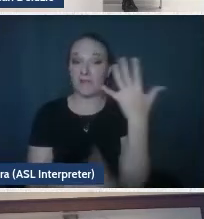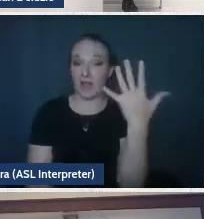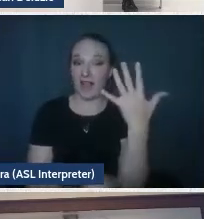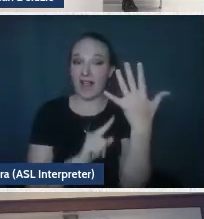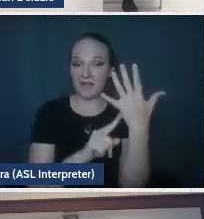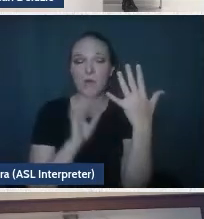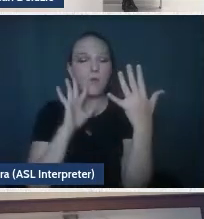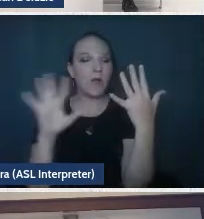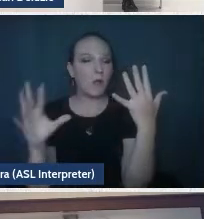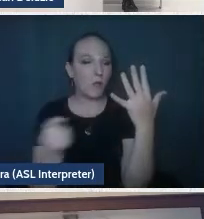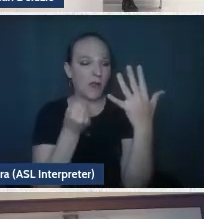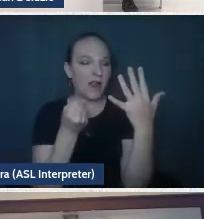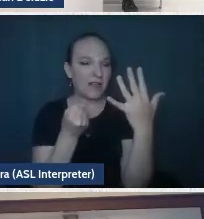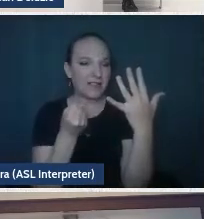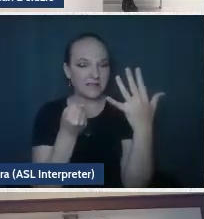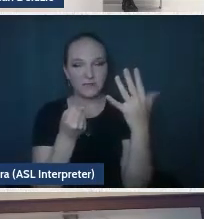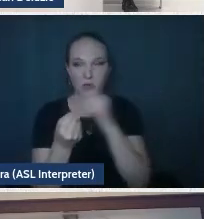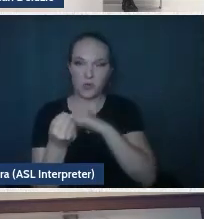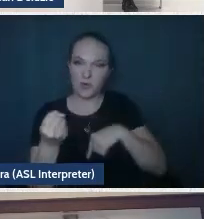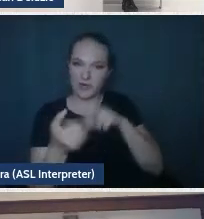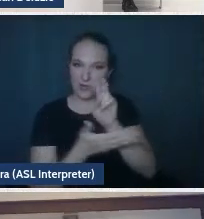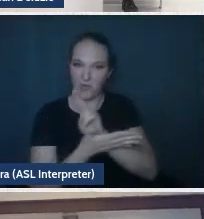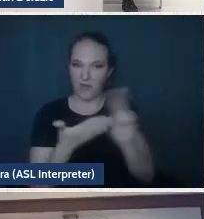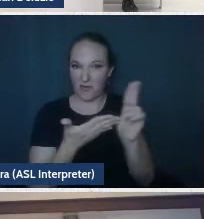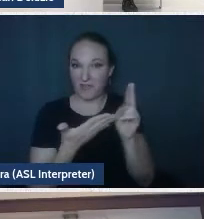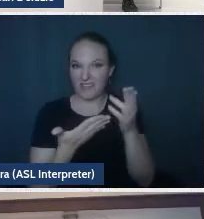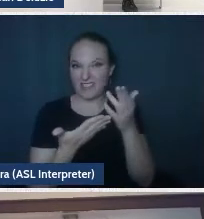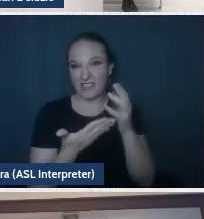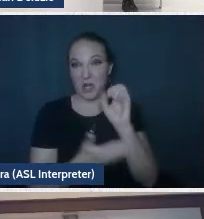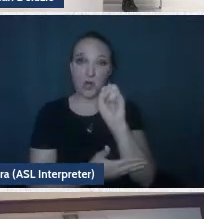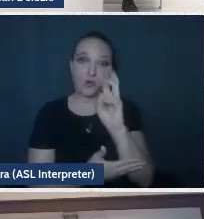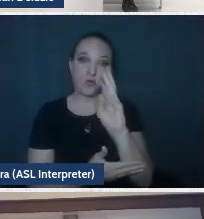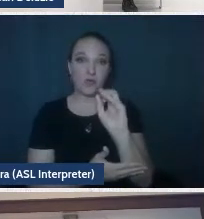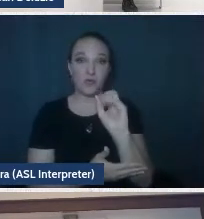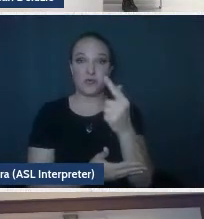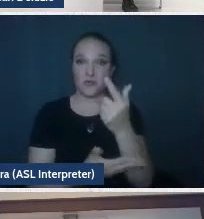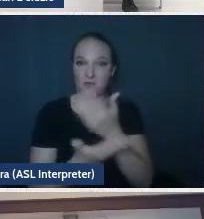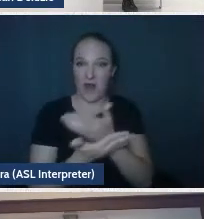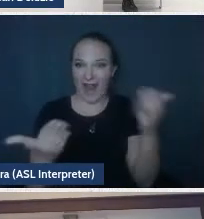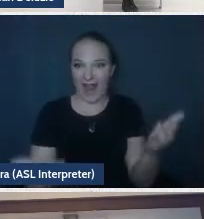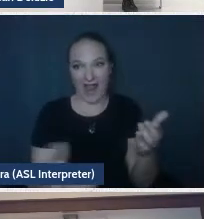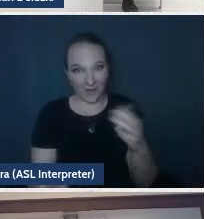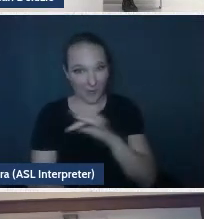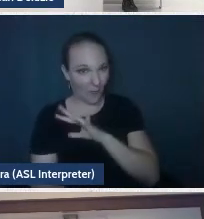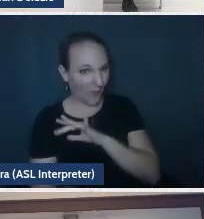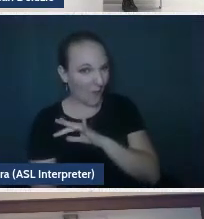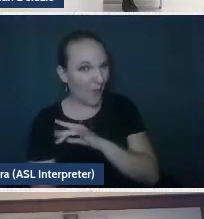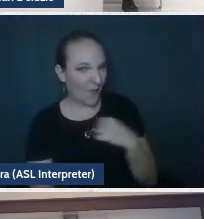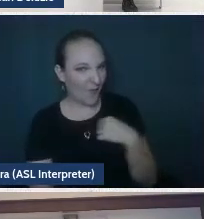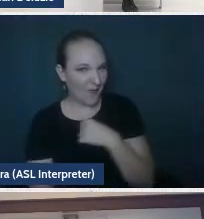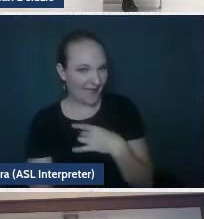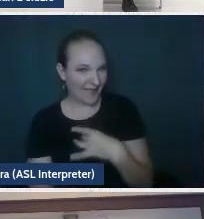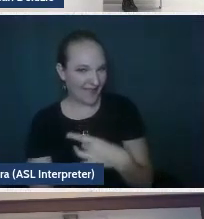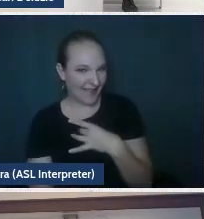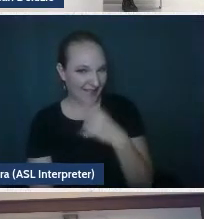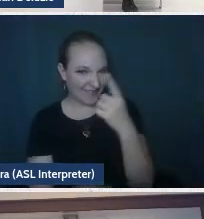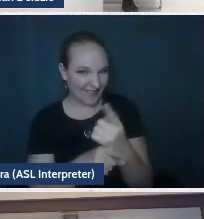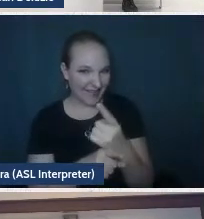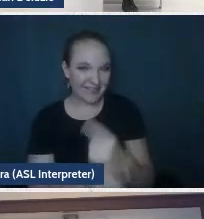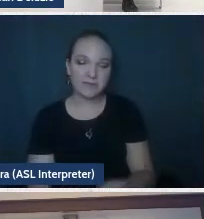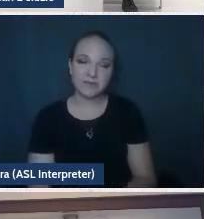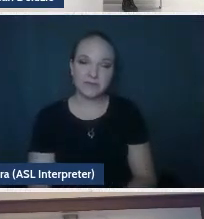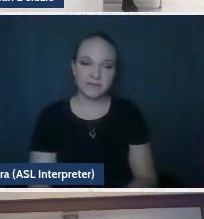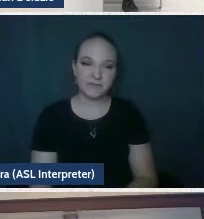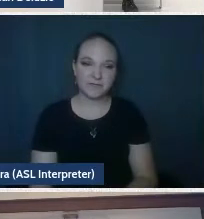will win some Queen swag, and we all know how much we love swag. So let's see how much you remember about Queens and